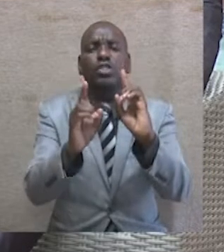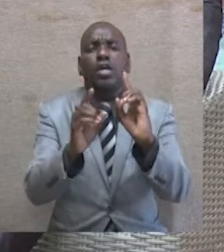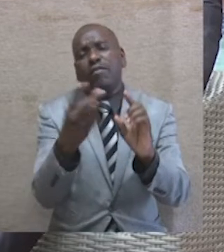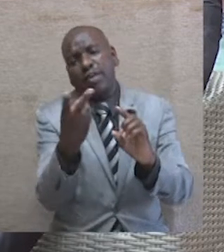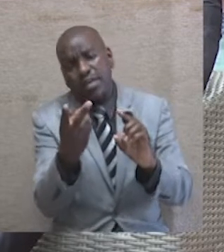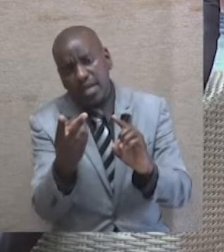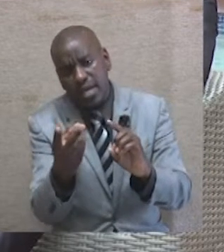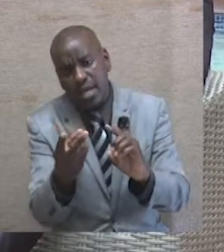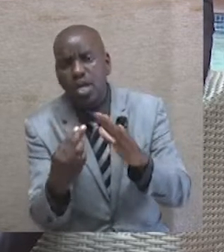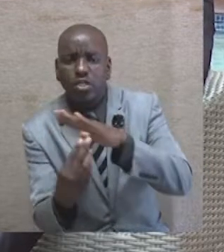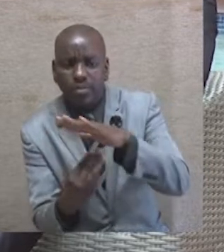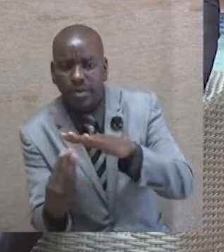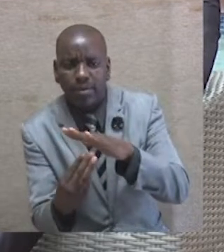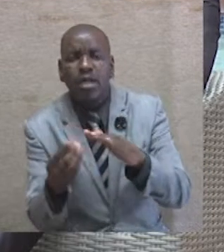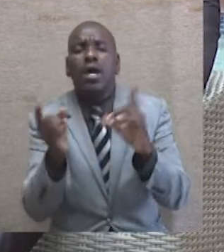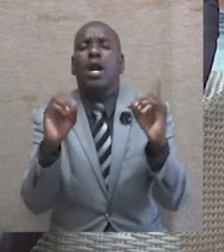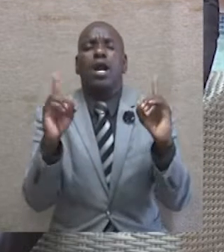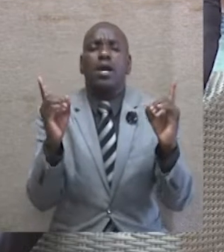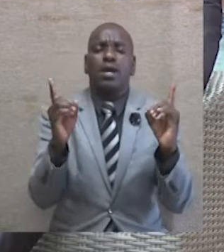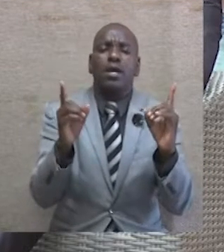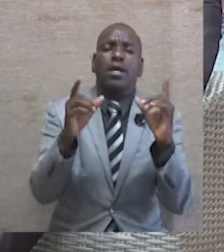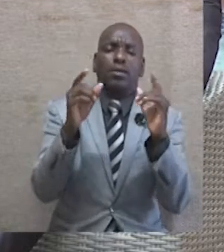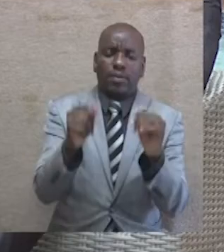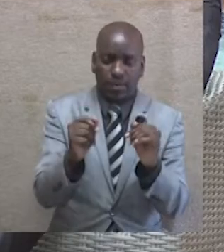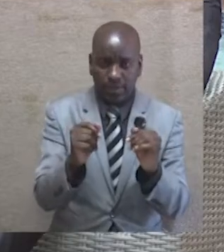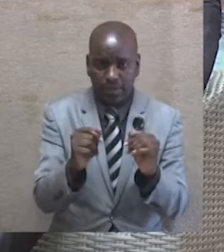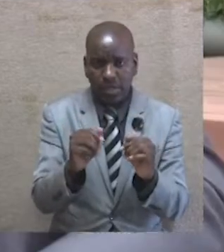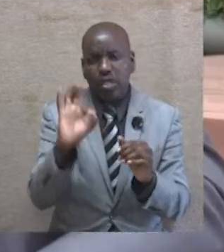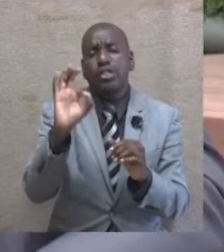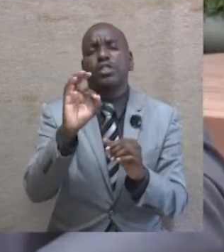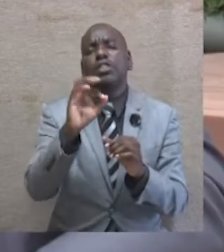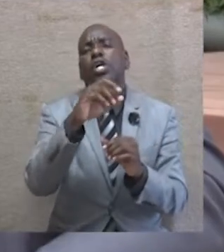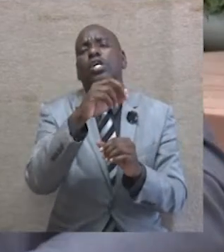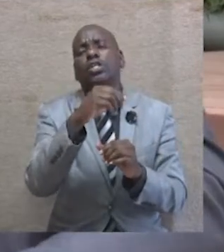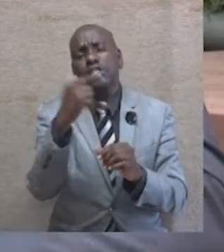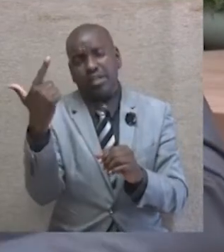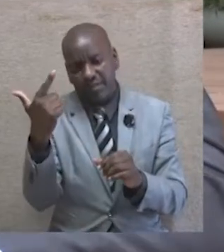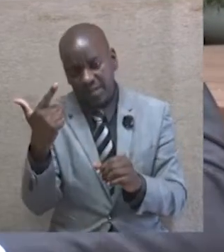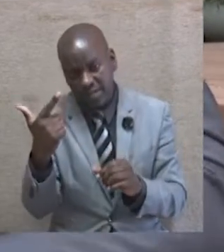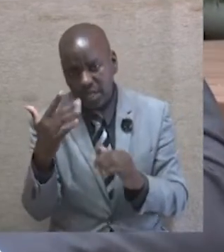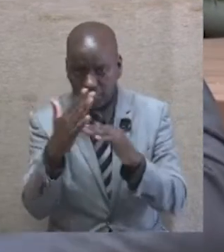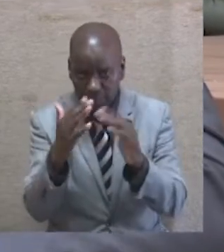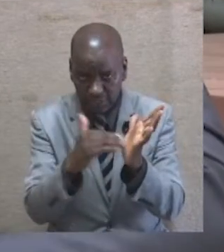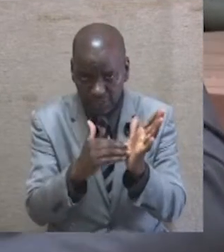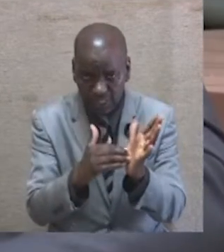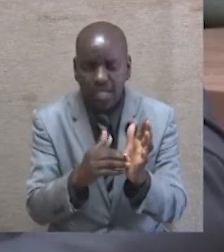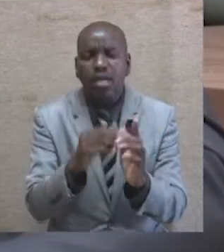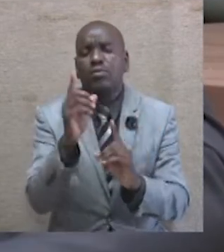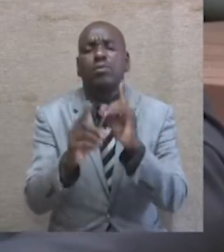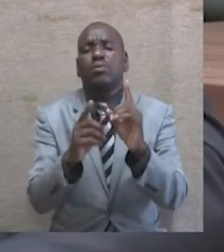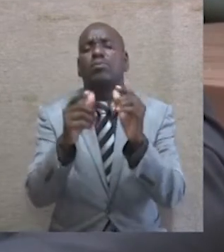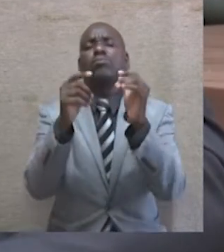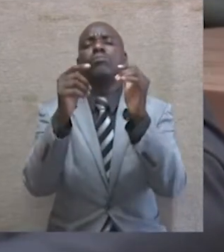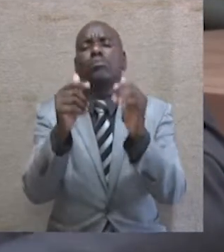It can be a same syllabus that is being used at lower levels, the talk of grade 7. So that content within